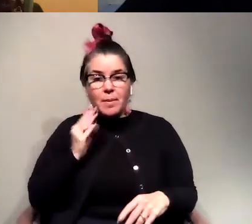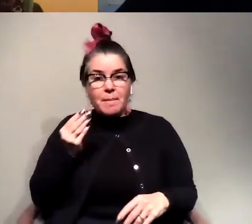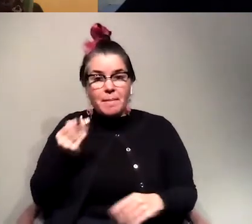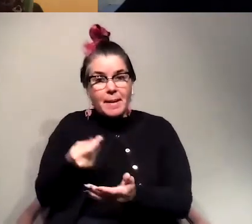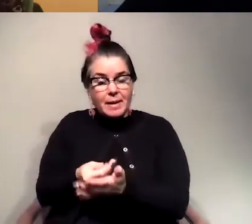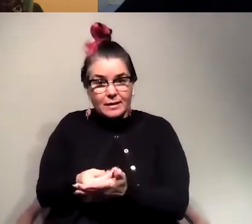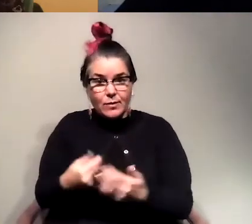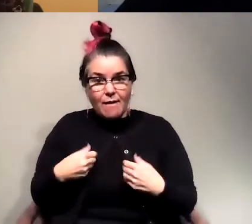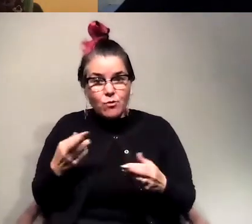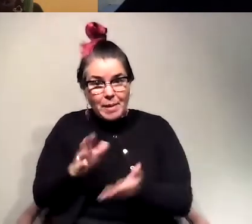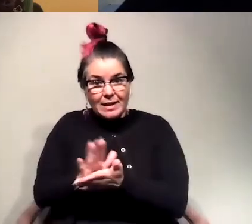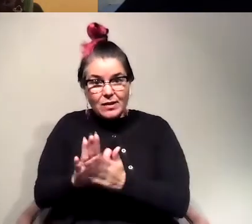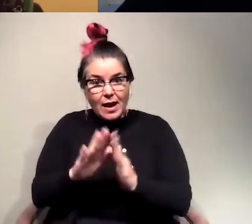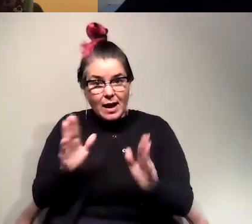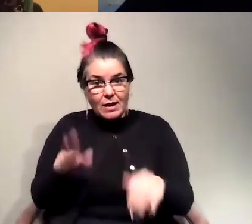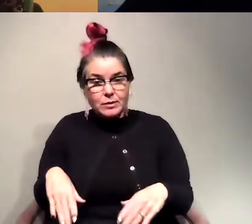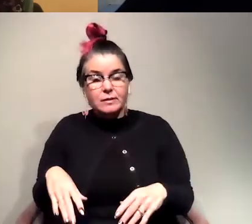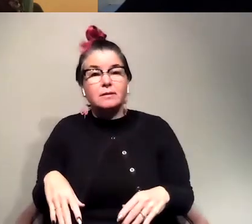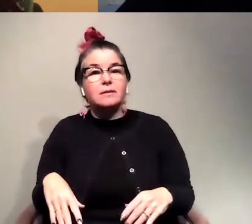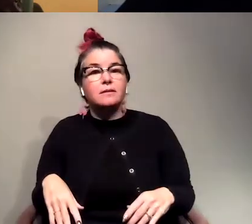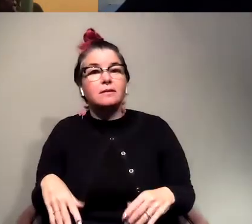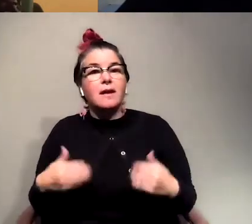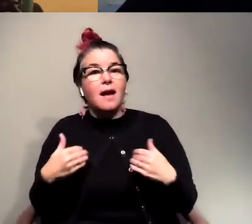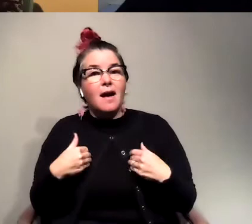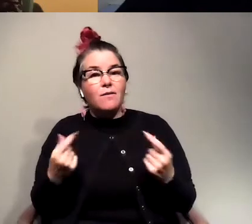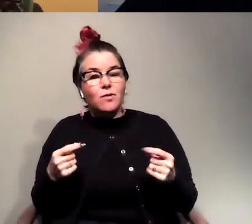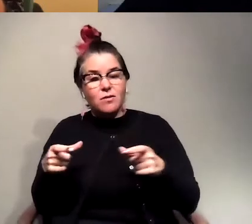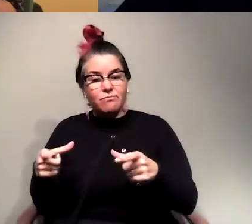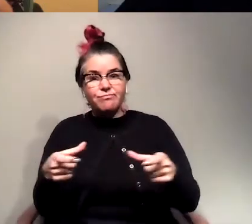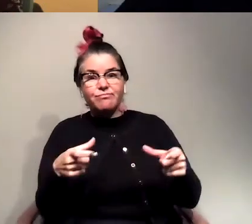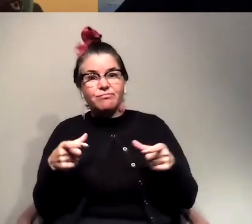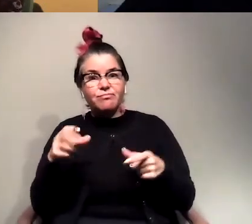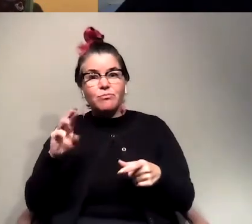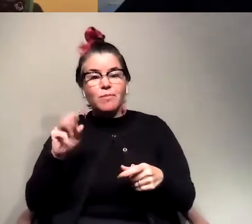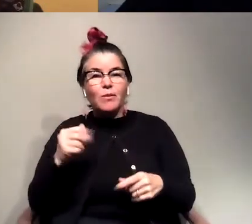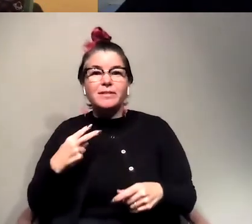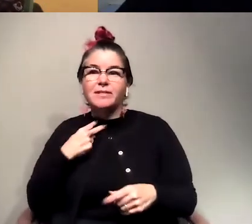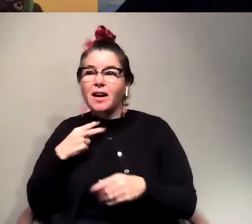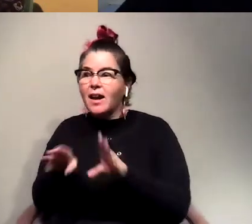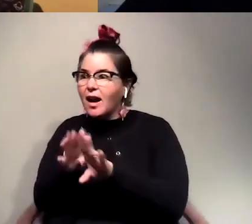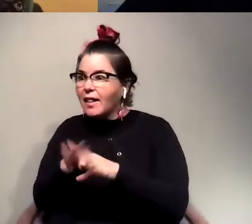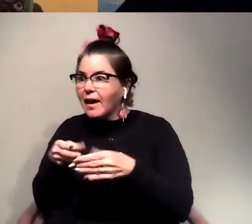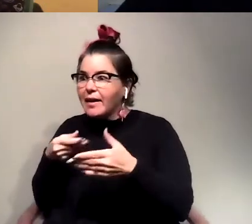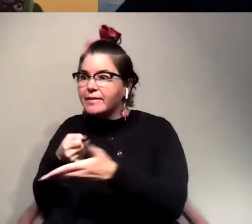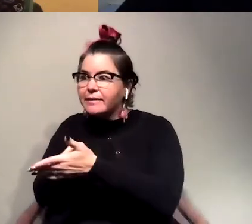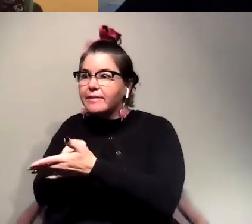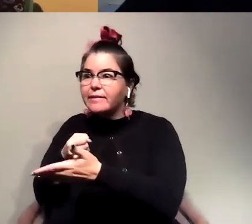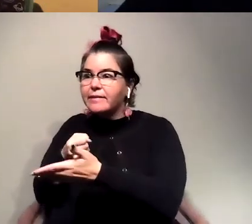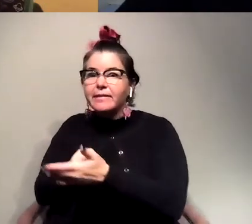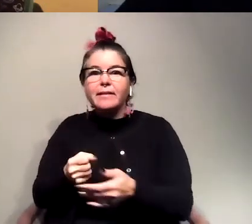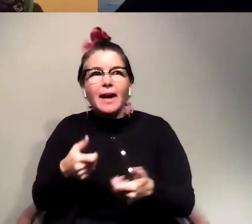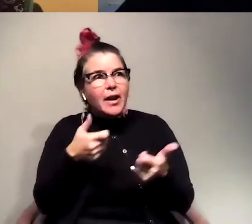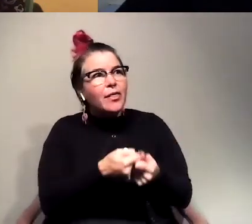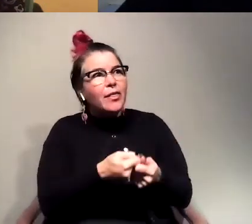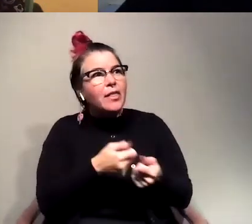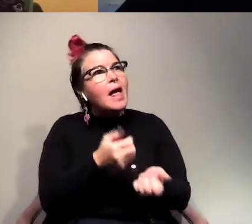robot clean your house. And what we have is like the Roomba, which gets stuck in a closet and sends plaintive text messages, "Help,